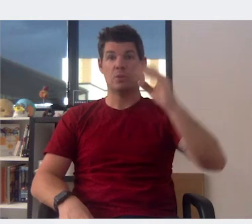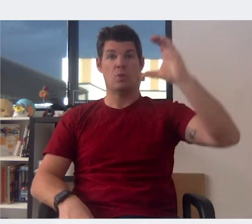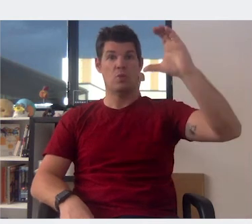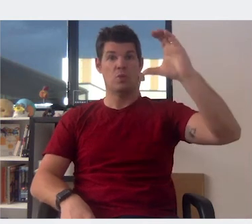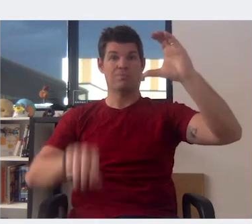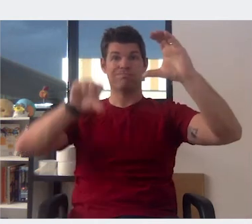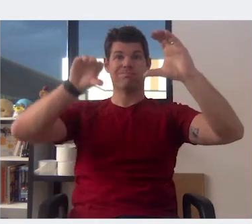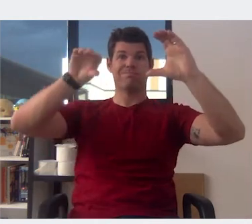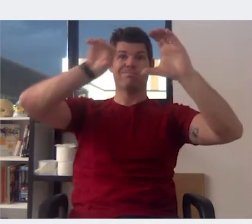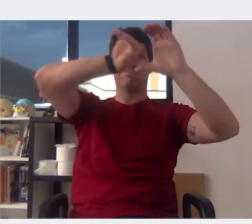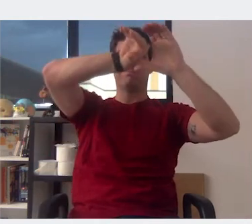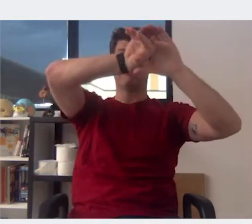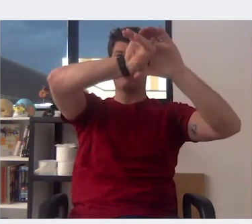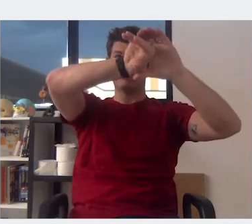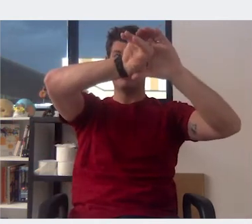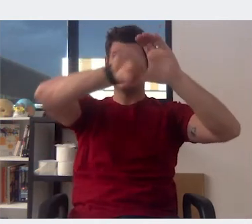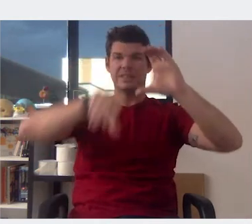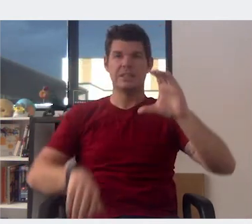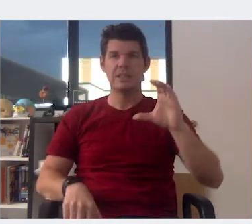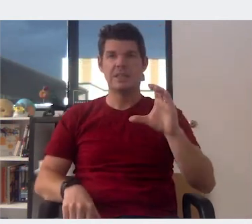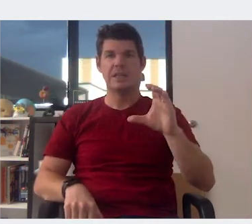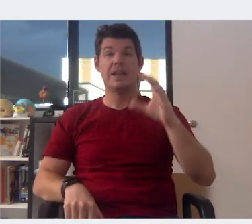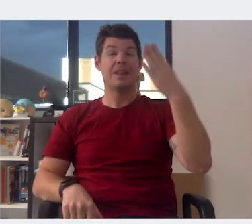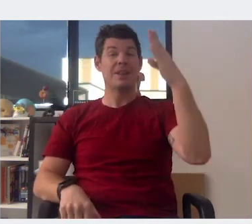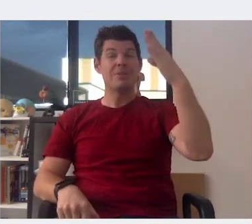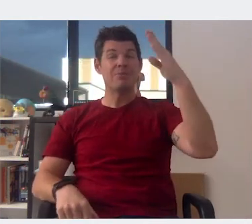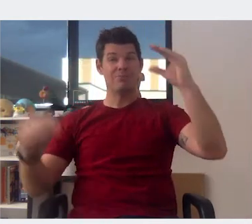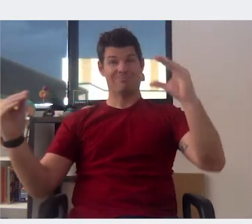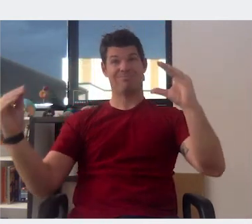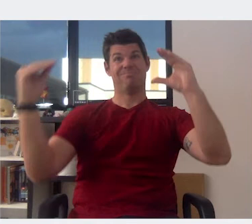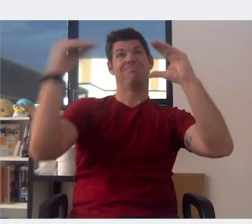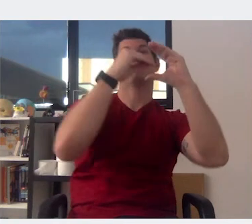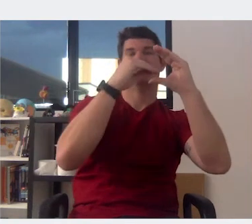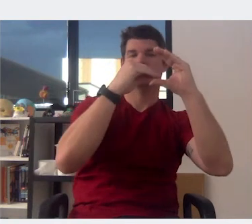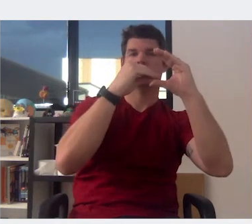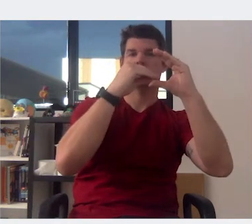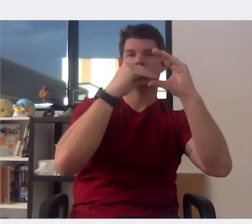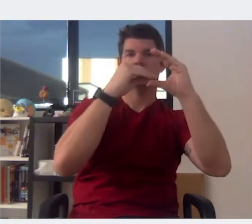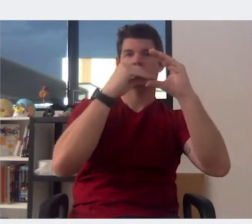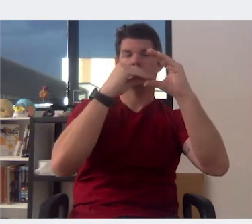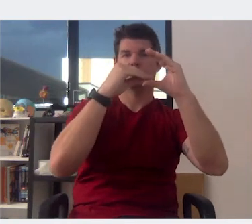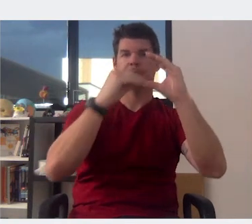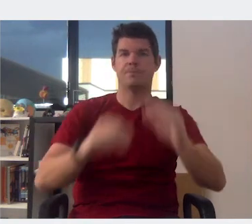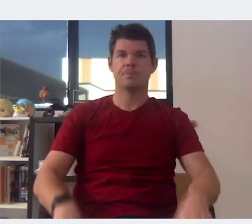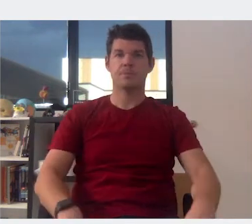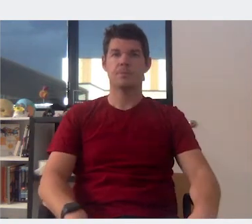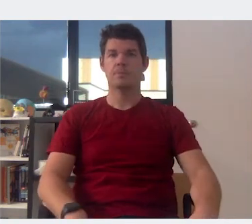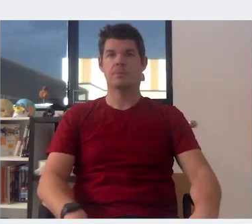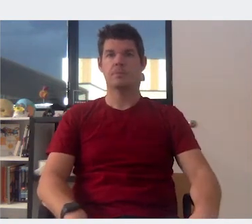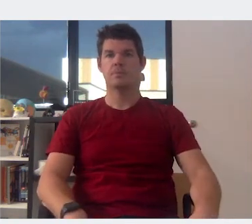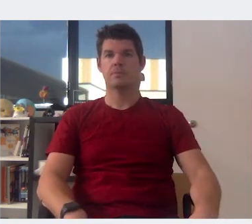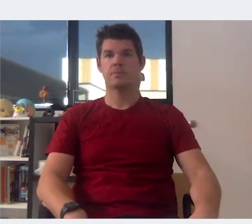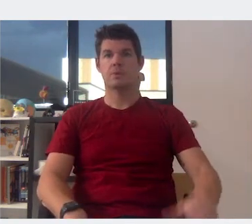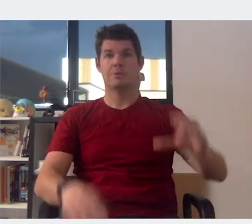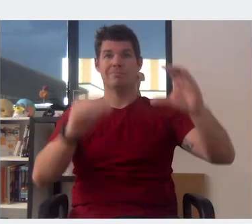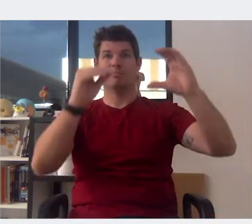on the top blue block and everything below it will insert right inside. So it makes it really easy to move blocks